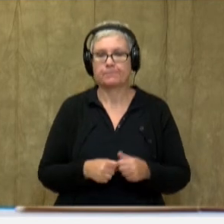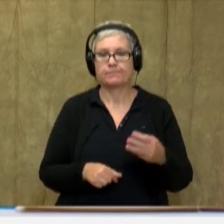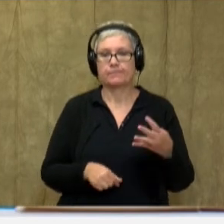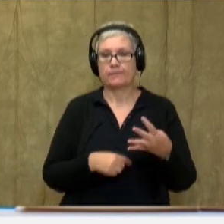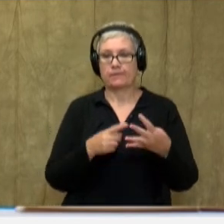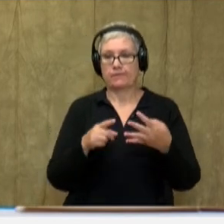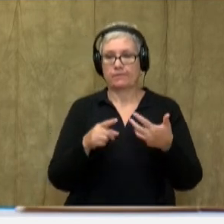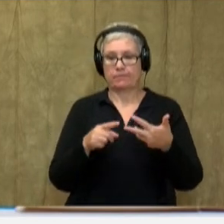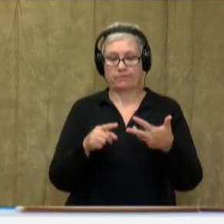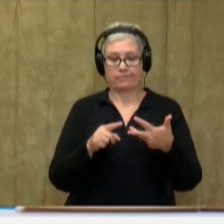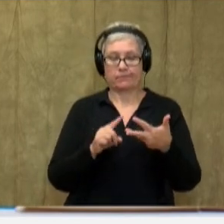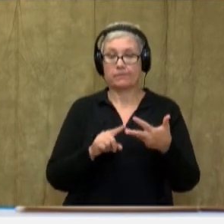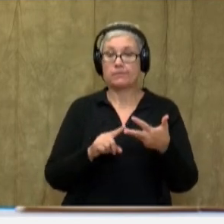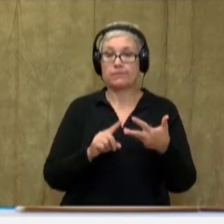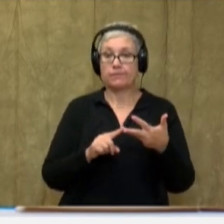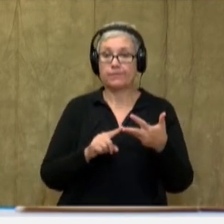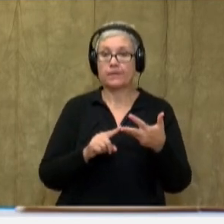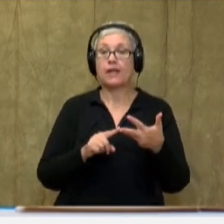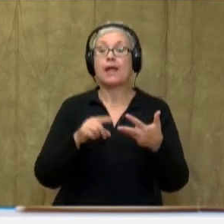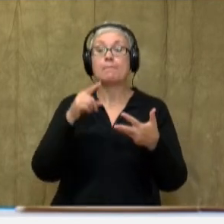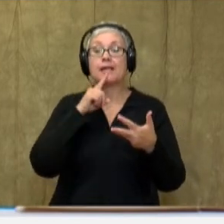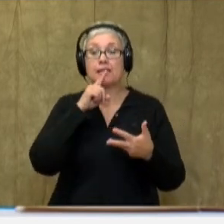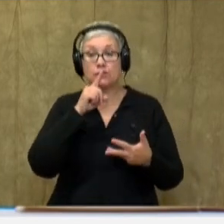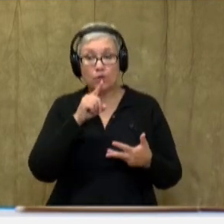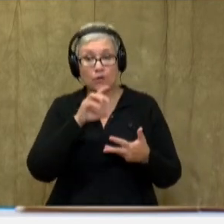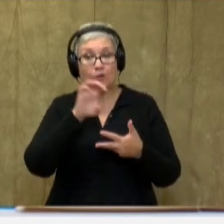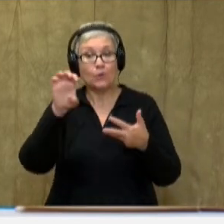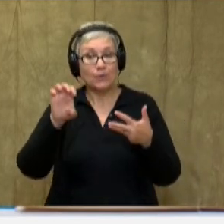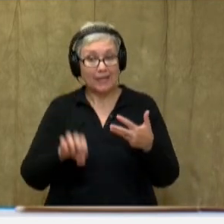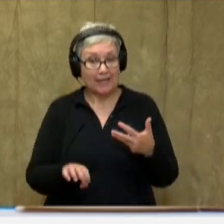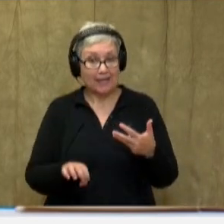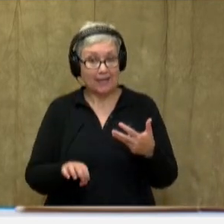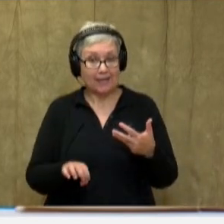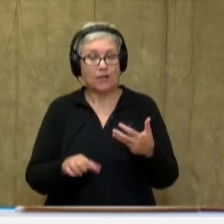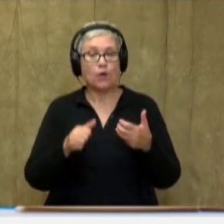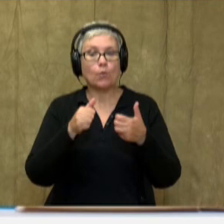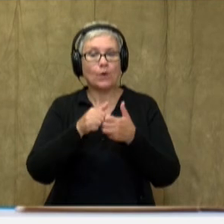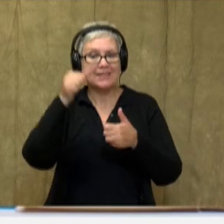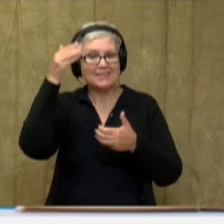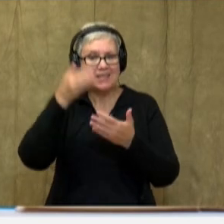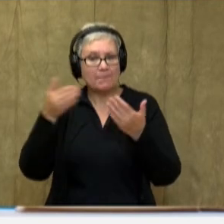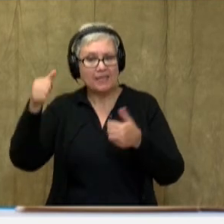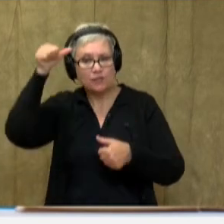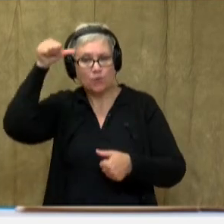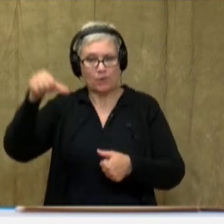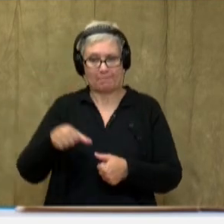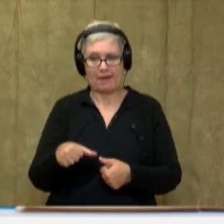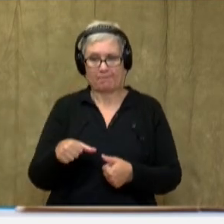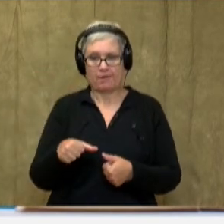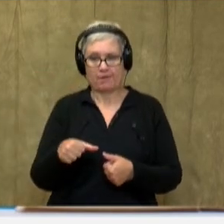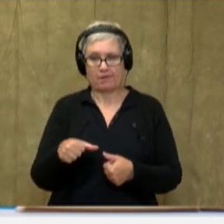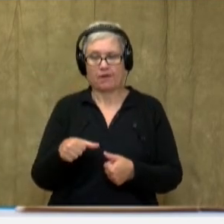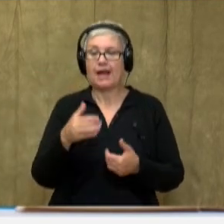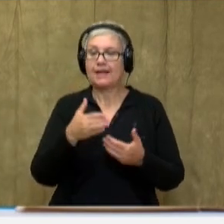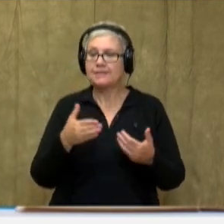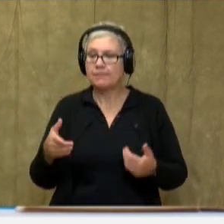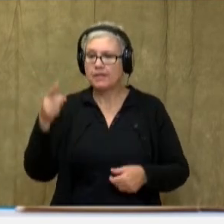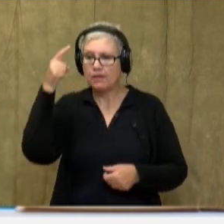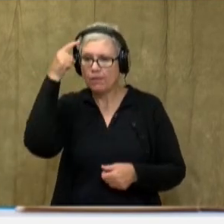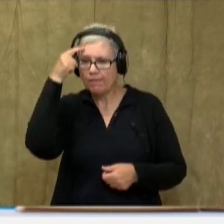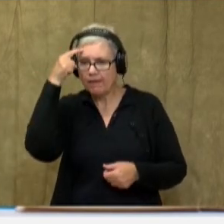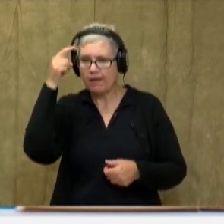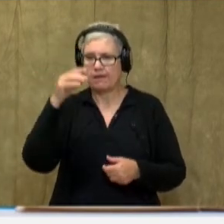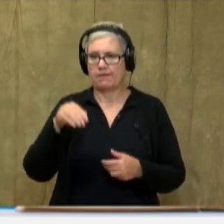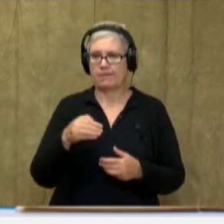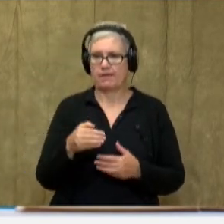don't forget to conclude by making it memorable and with leaving your audience with something to think about. Remember, that's